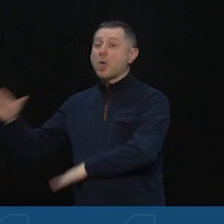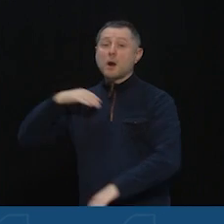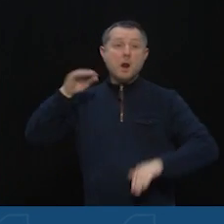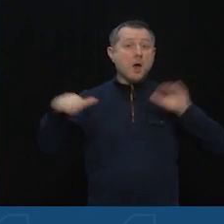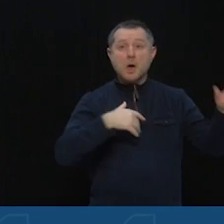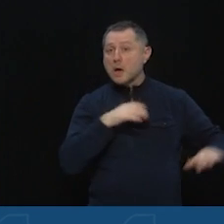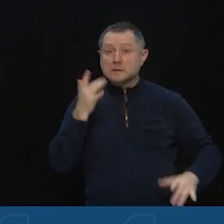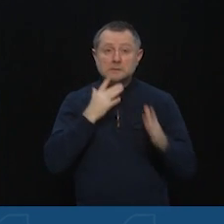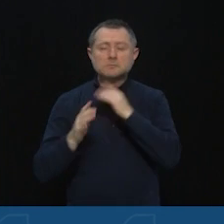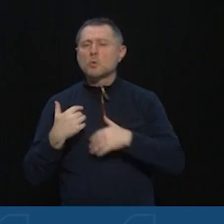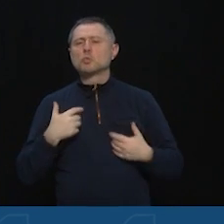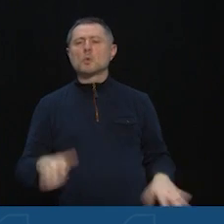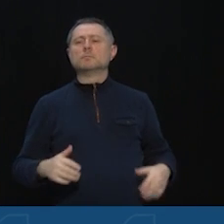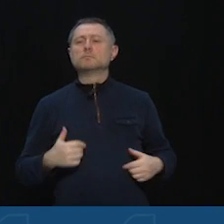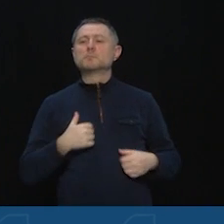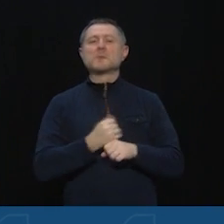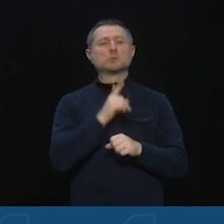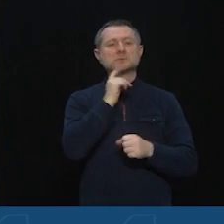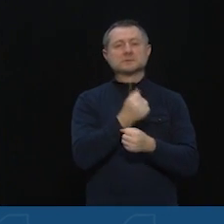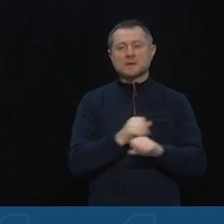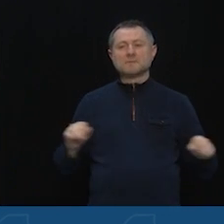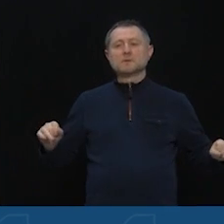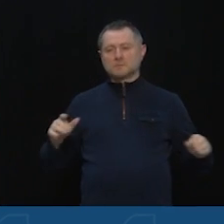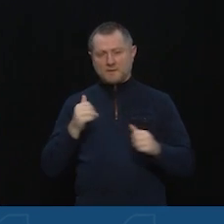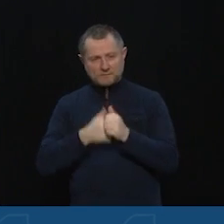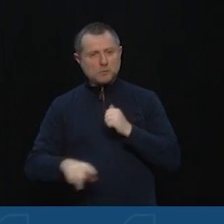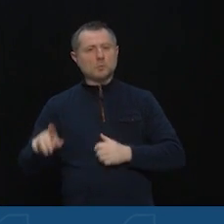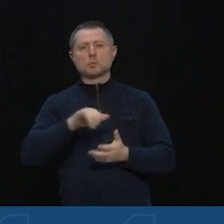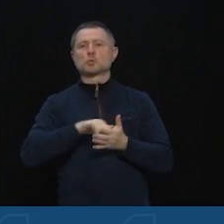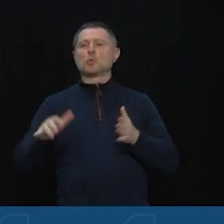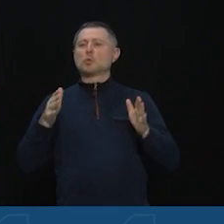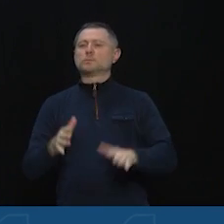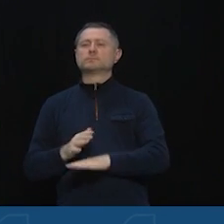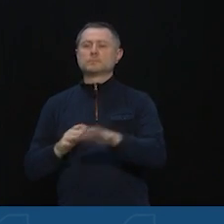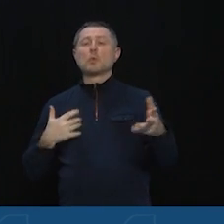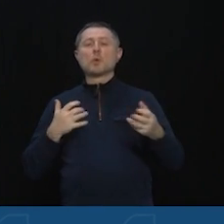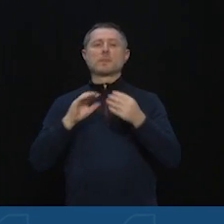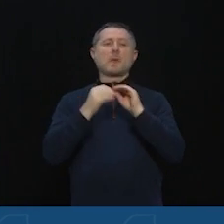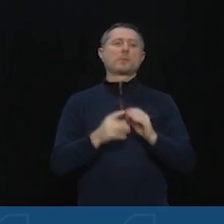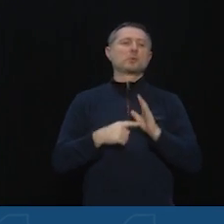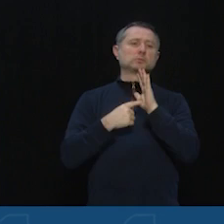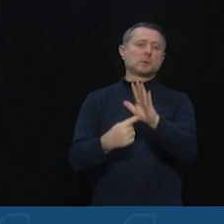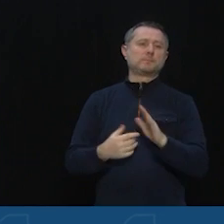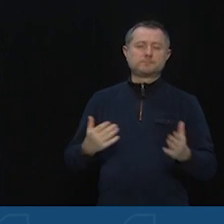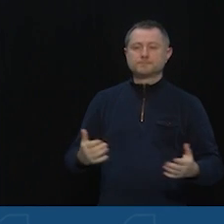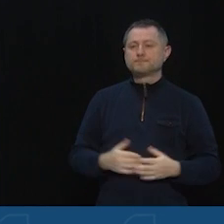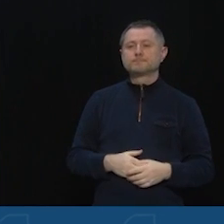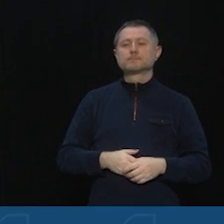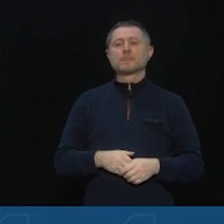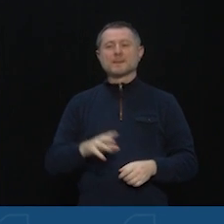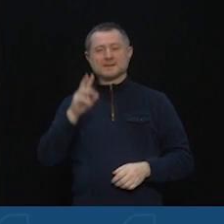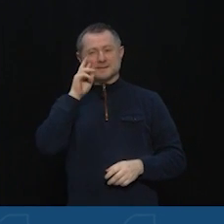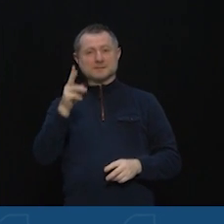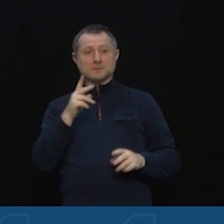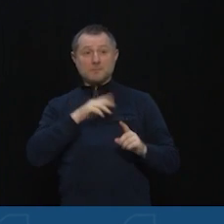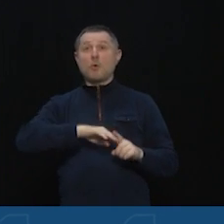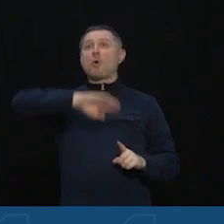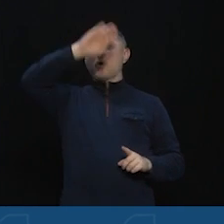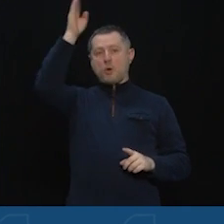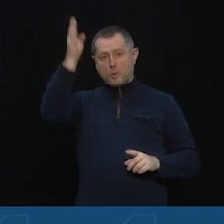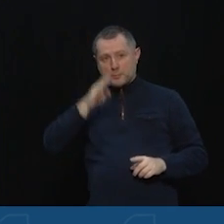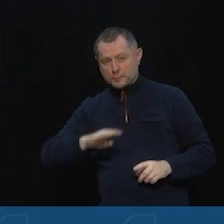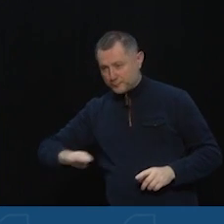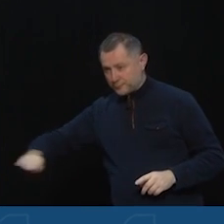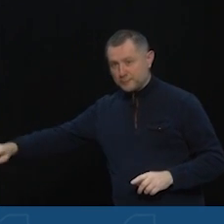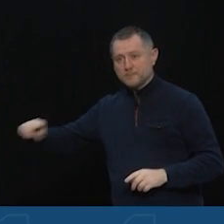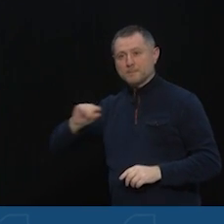move safely through this pandemic. So let's just talk about some of the numbers. So again, that is still the trend we want to see. January is a